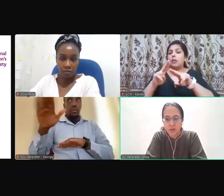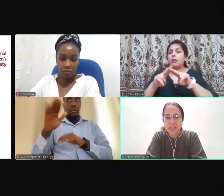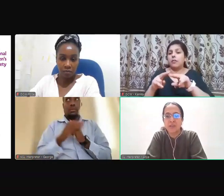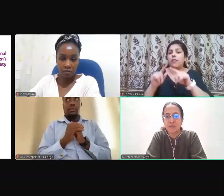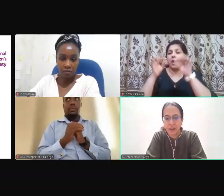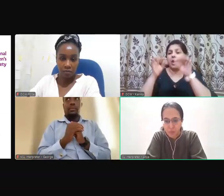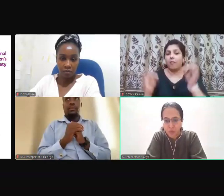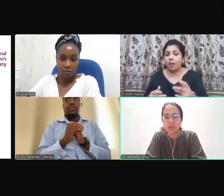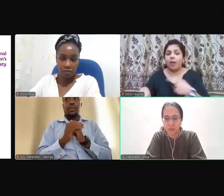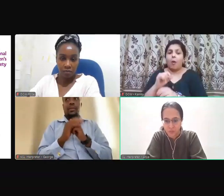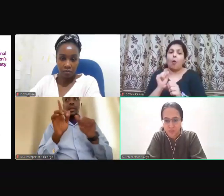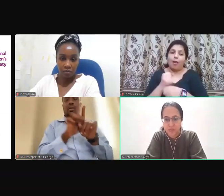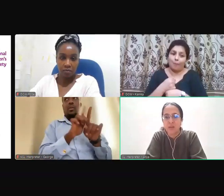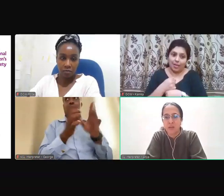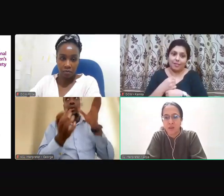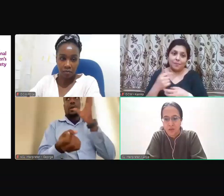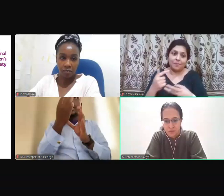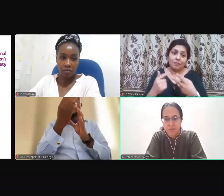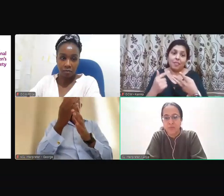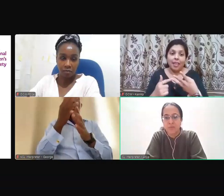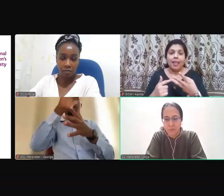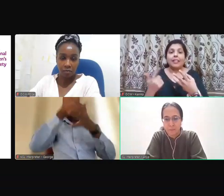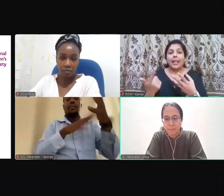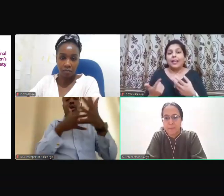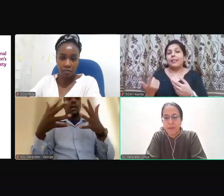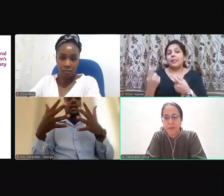and also created the framework.